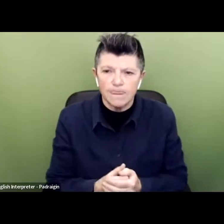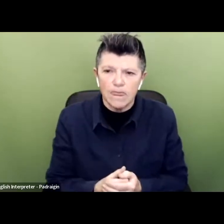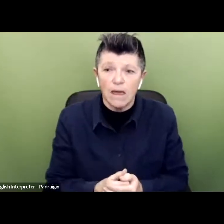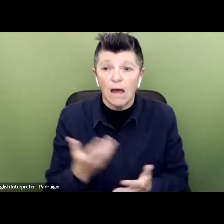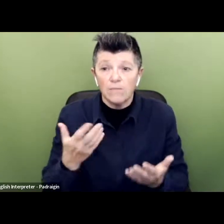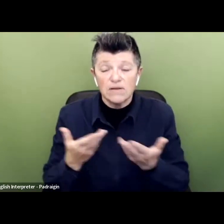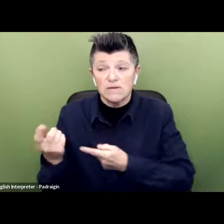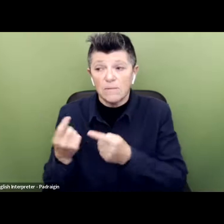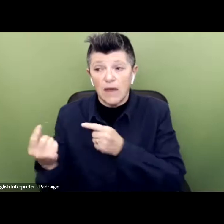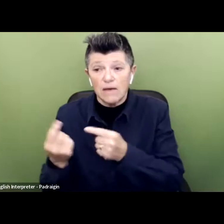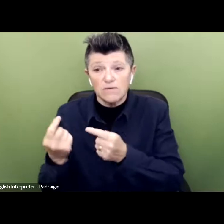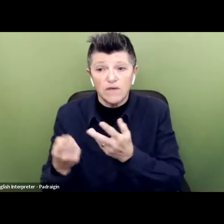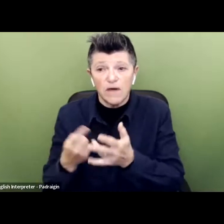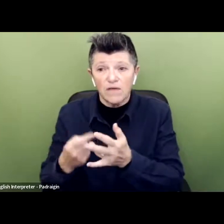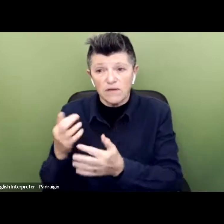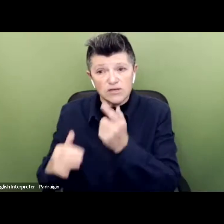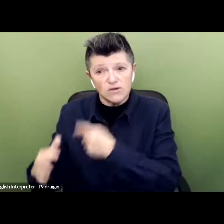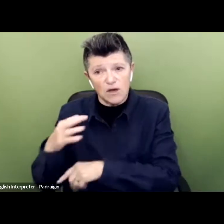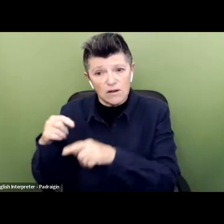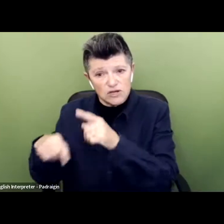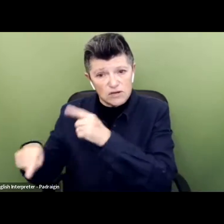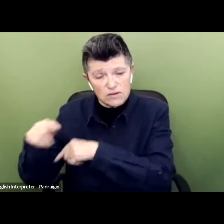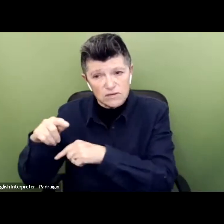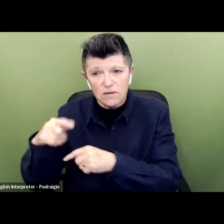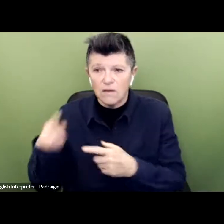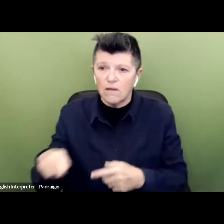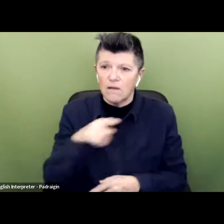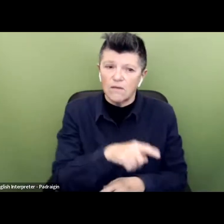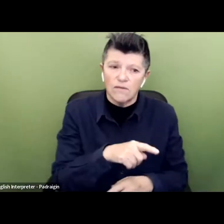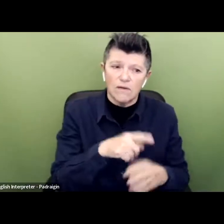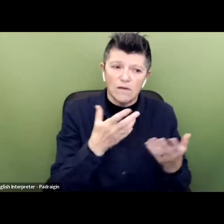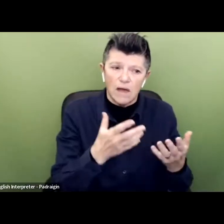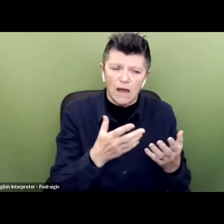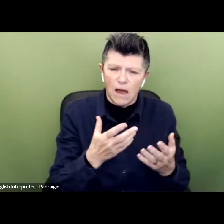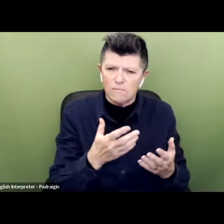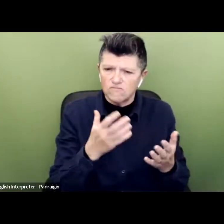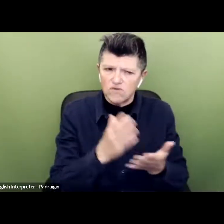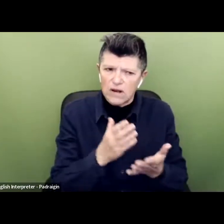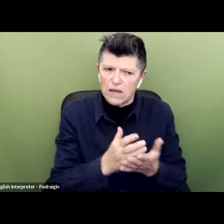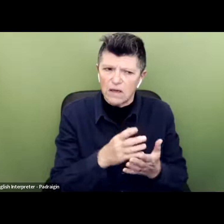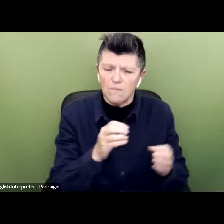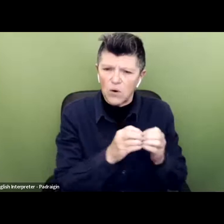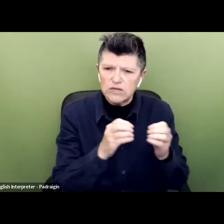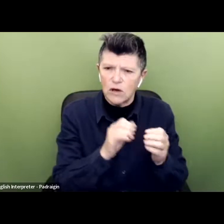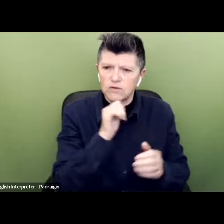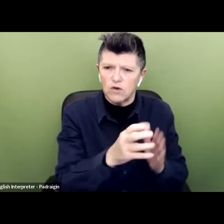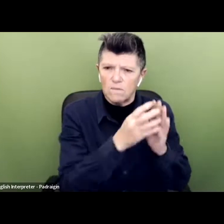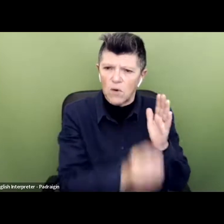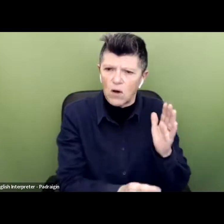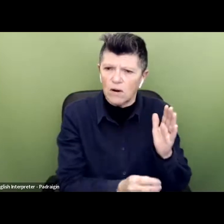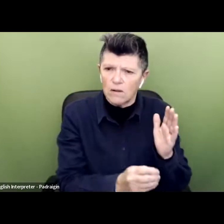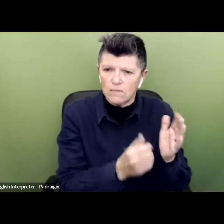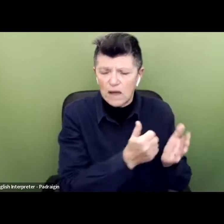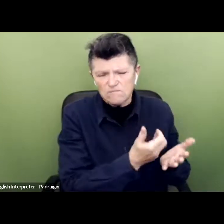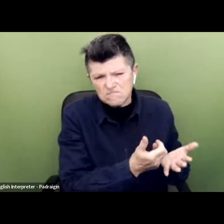well, how helpful is Bourdieu's model of cultural capital now, given it was developed 50, 60 years ago in